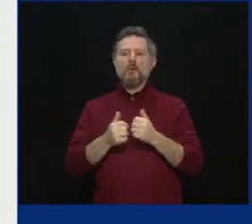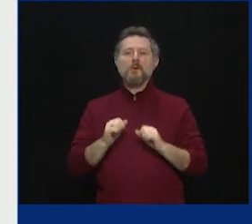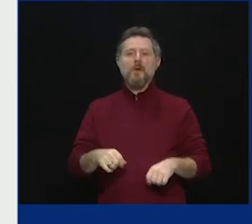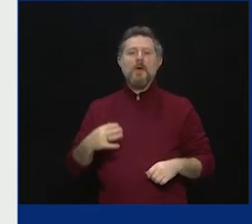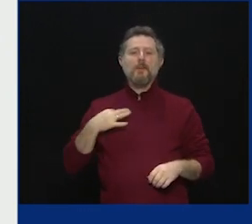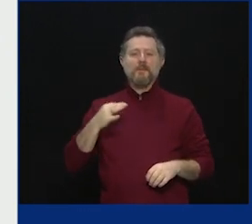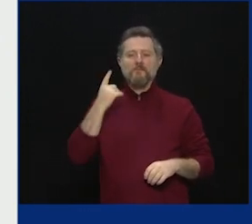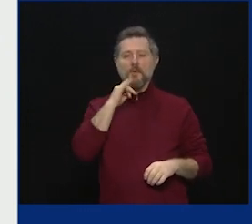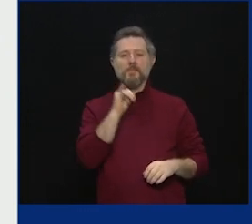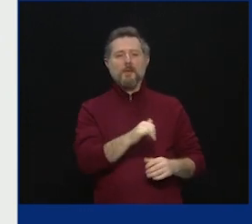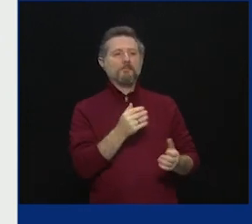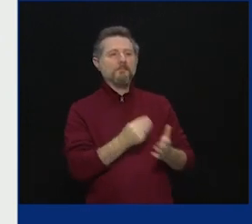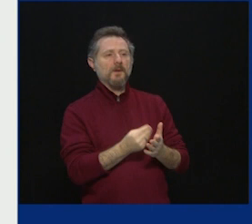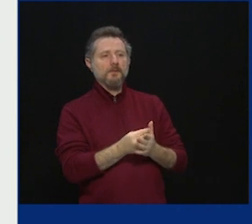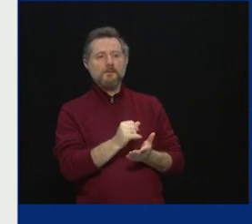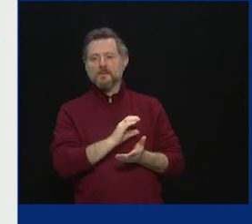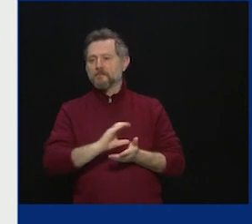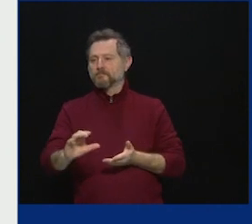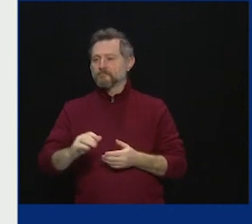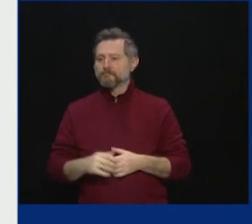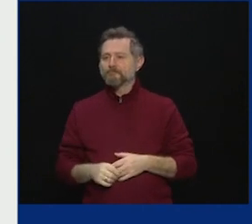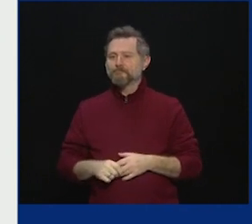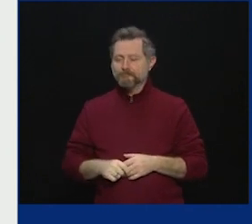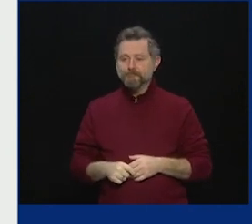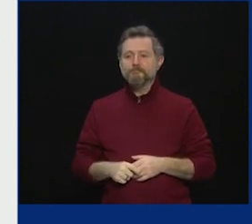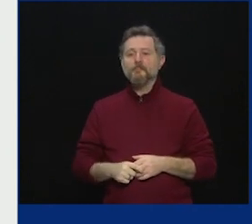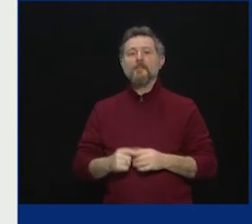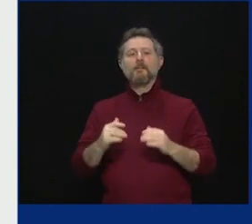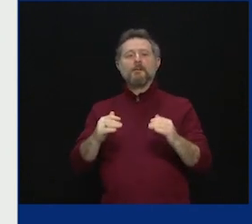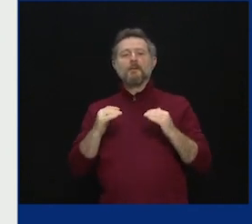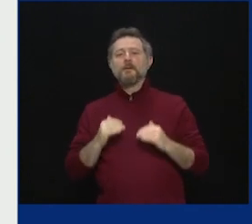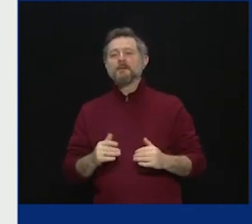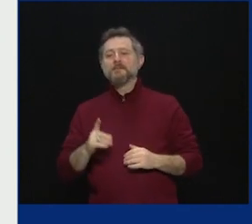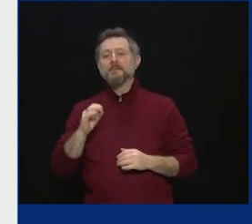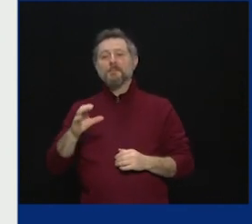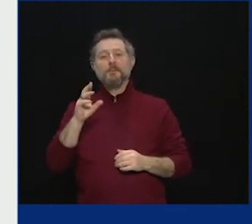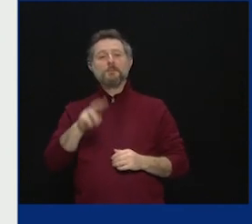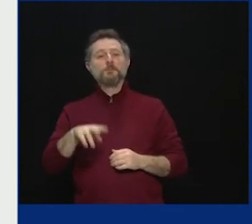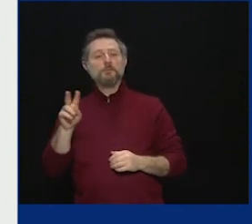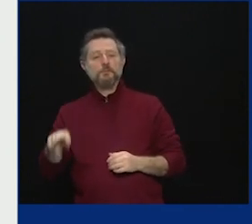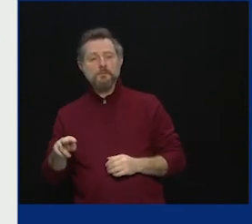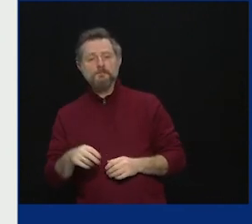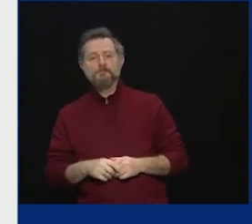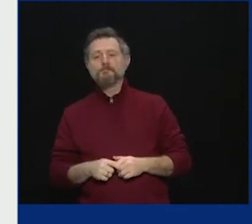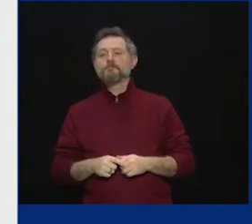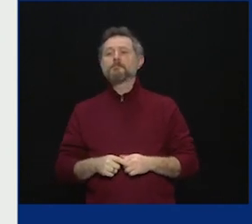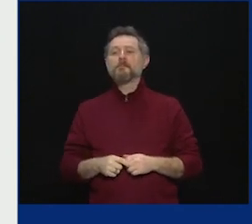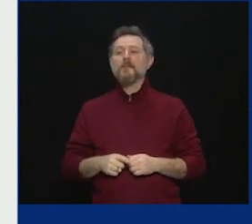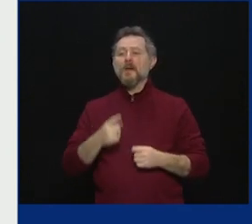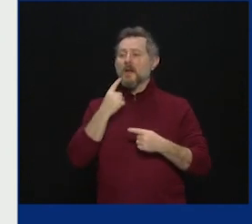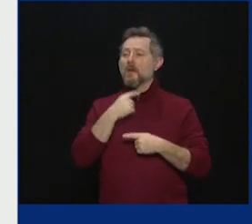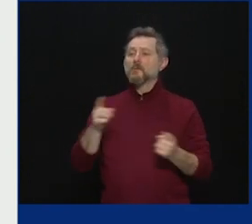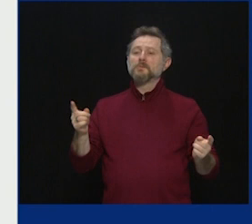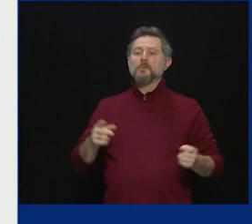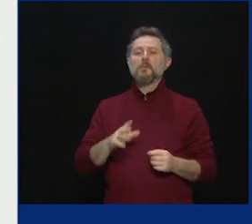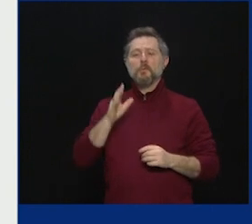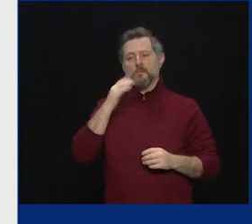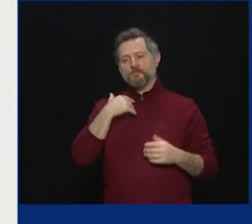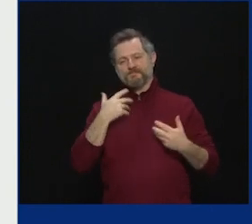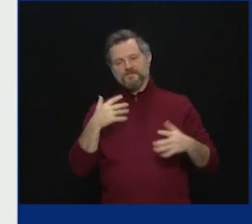for this funding. That was December 17th. December 22nd, we announced that we were able to